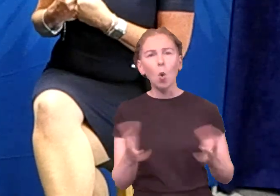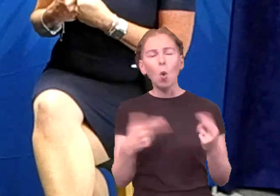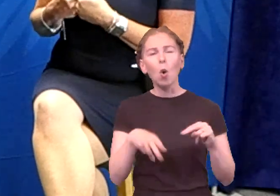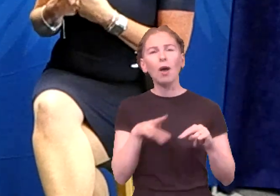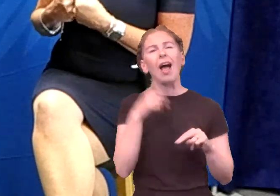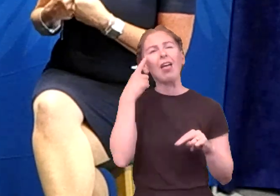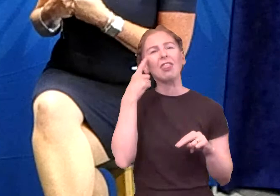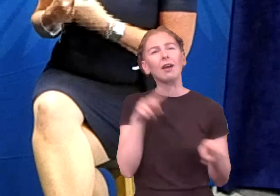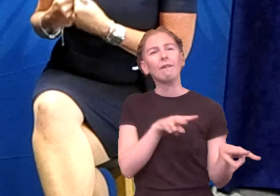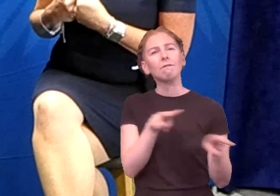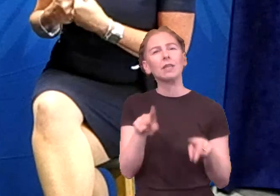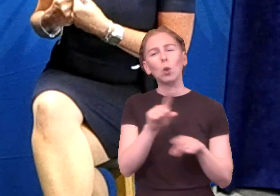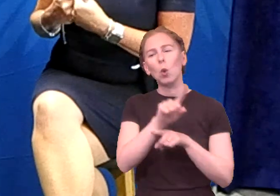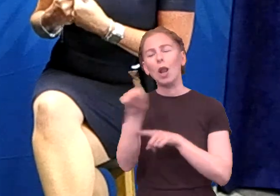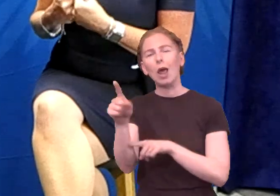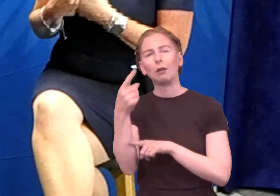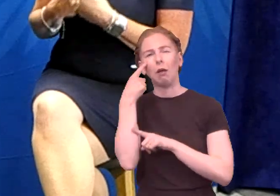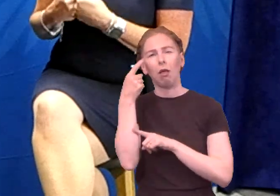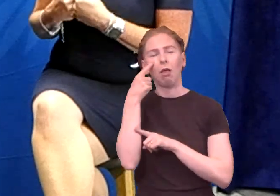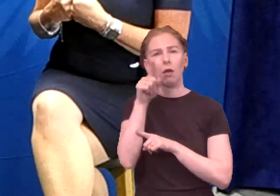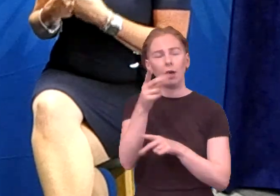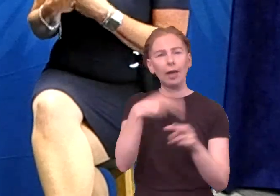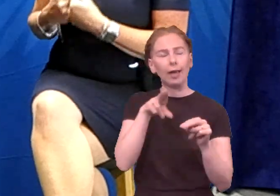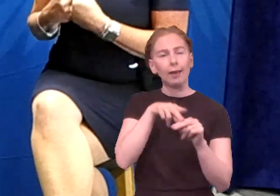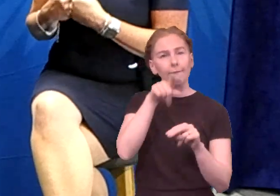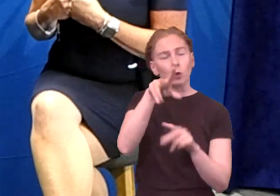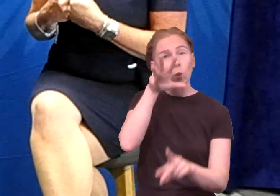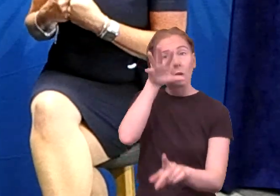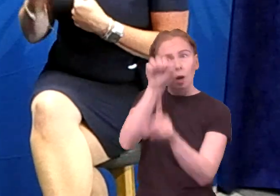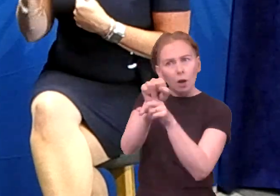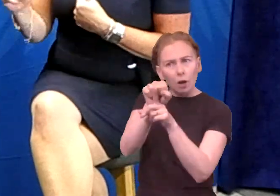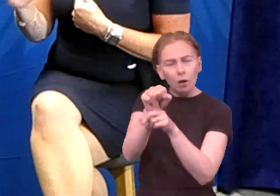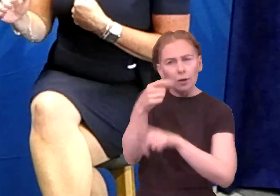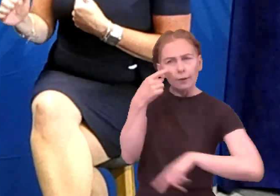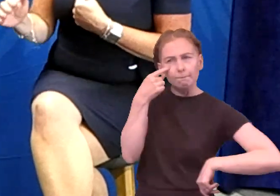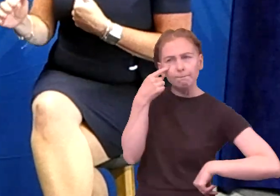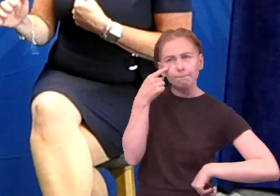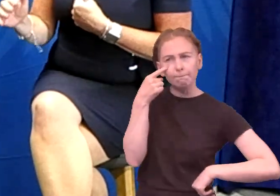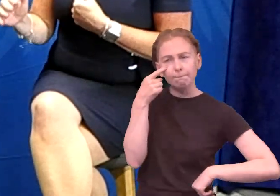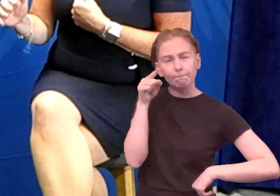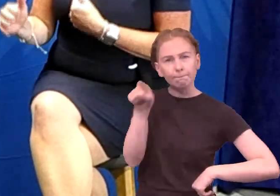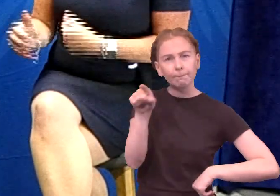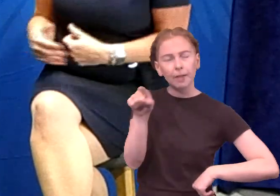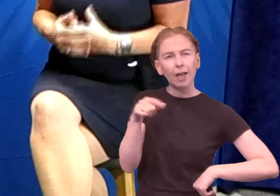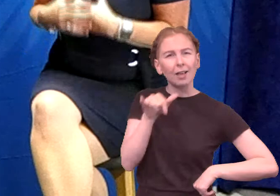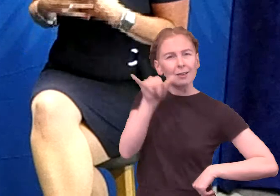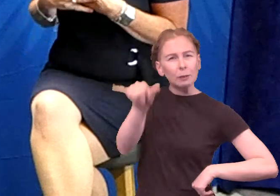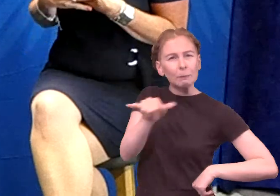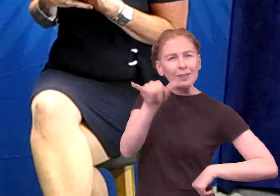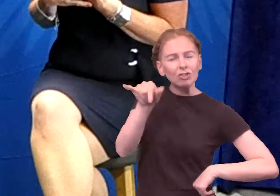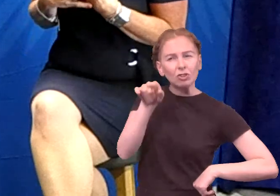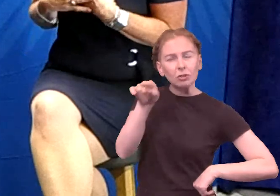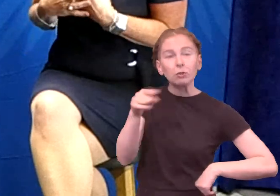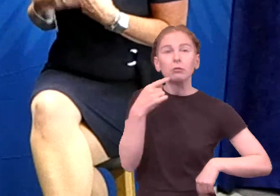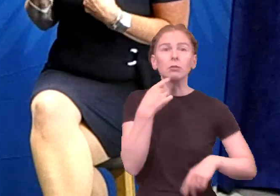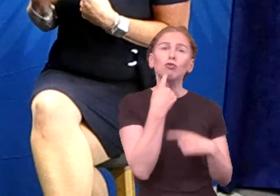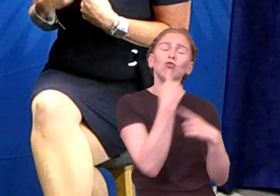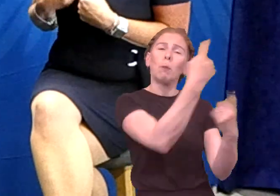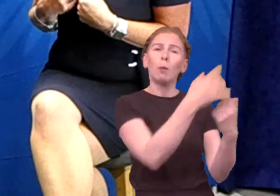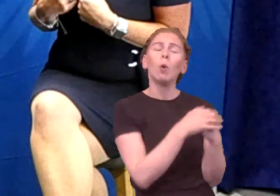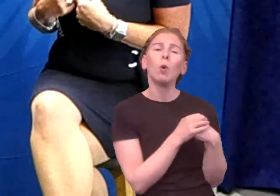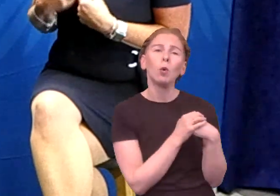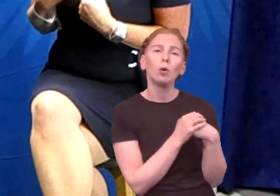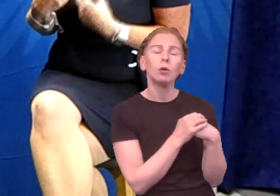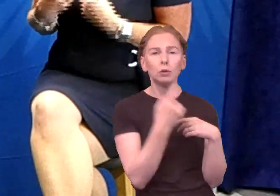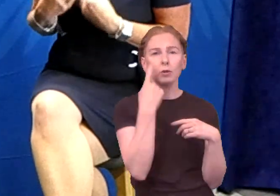right, there isn't a police officer in the land that is going to say, you're wasting my time. You have to just say, this